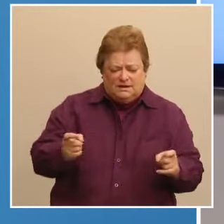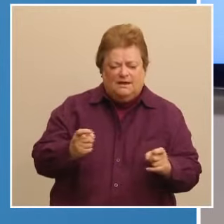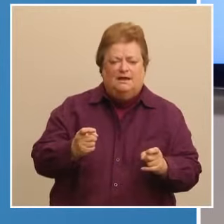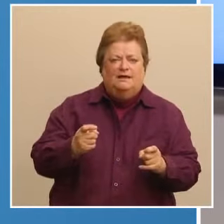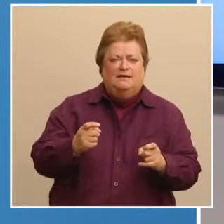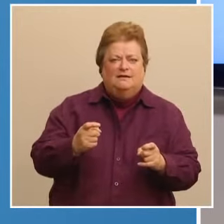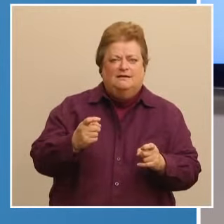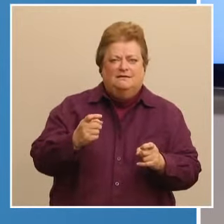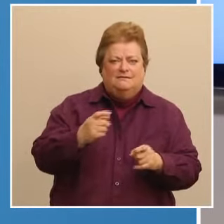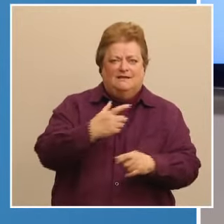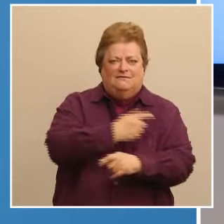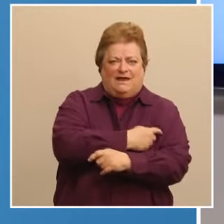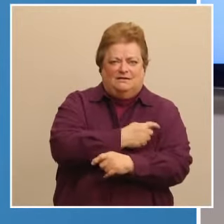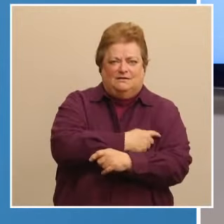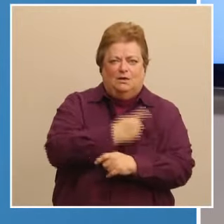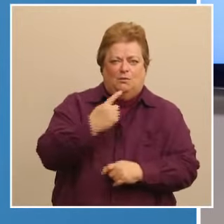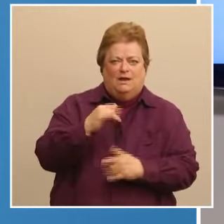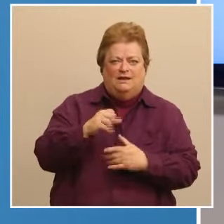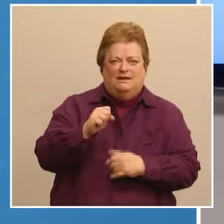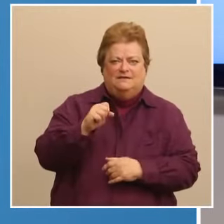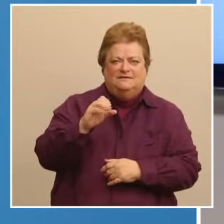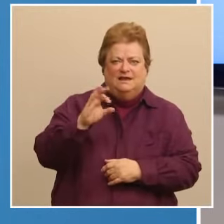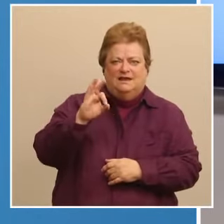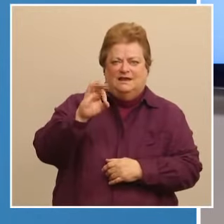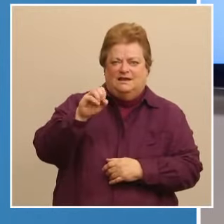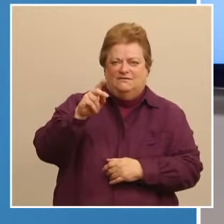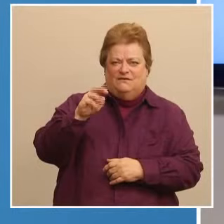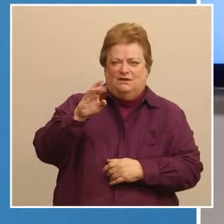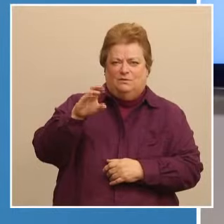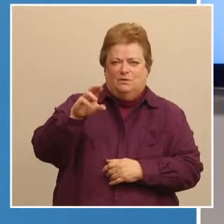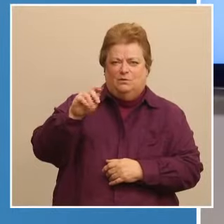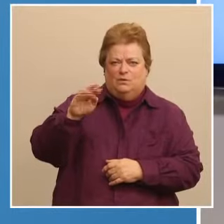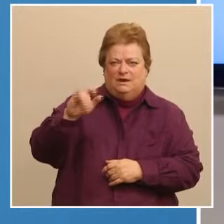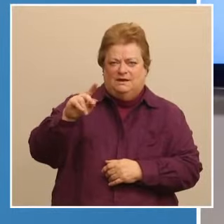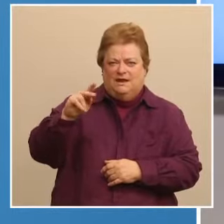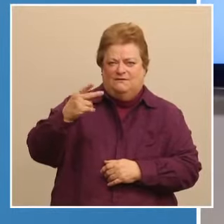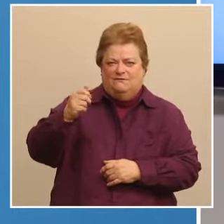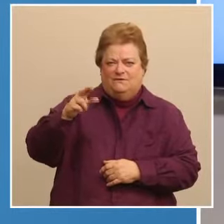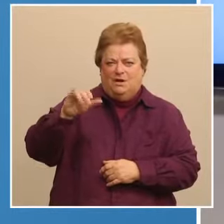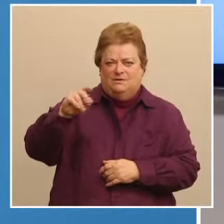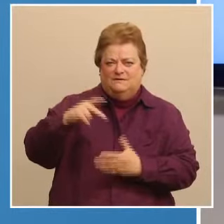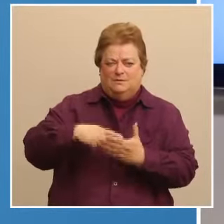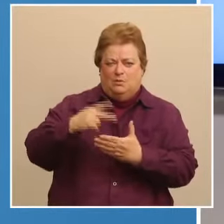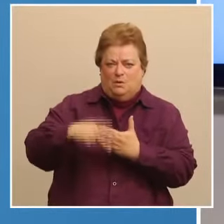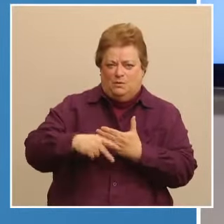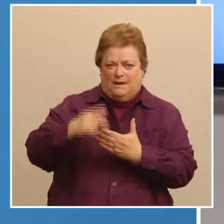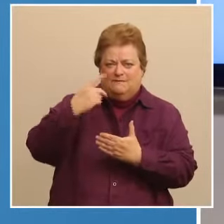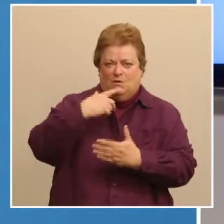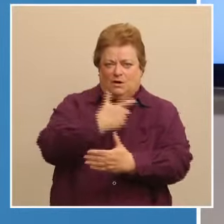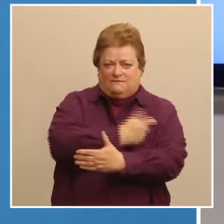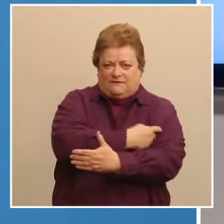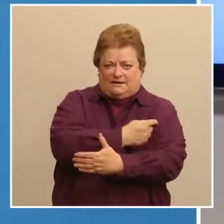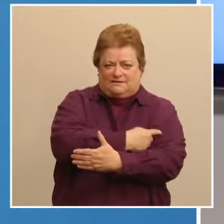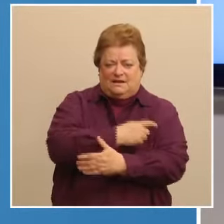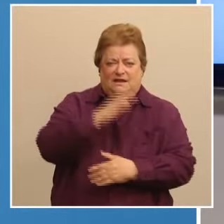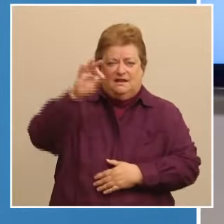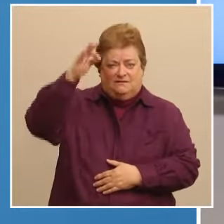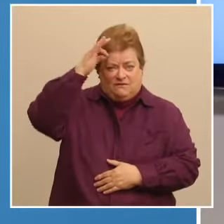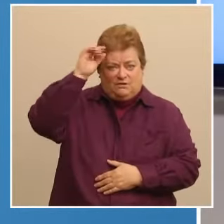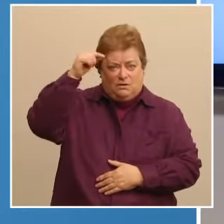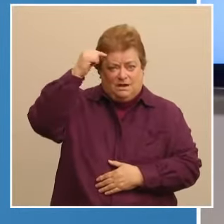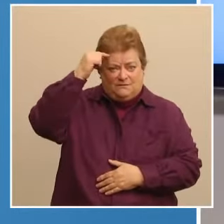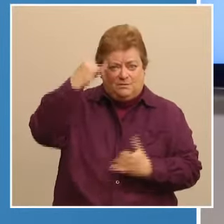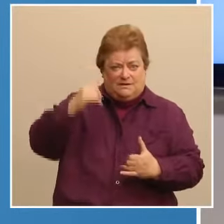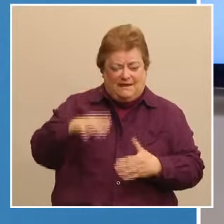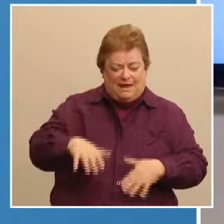expanding. One of those is a federal retail pharmacy program for COVID-19 vaccination. The federal government is taking